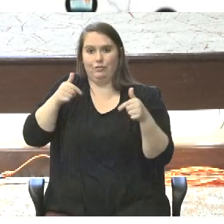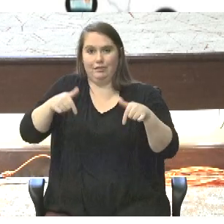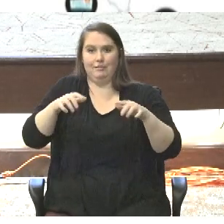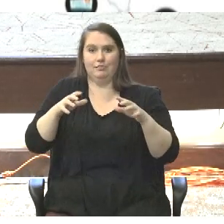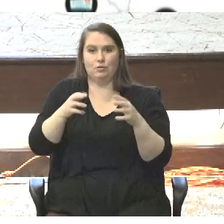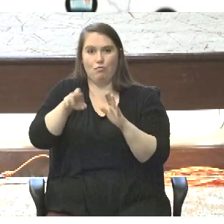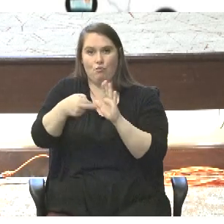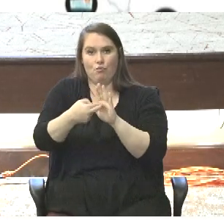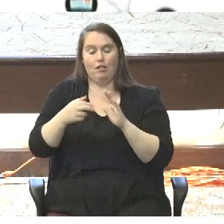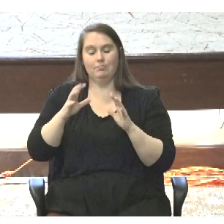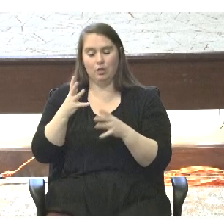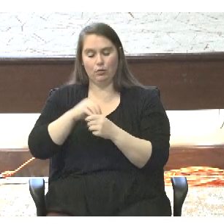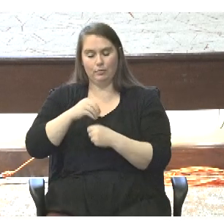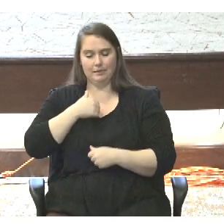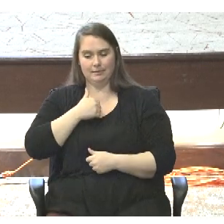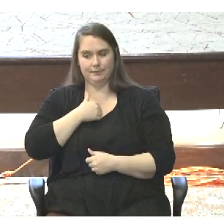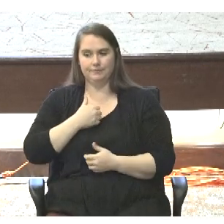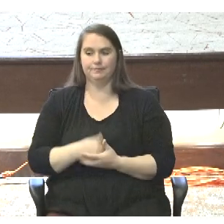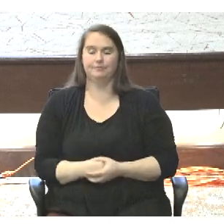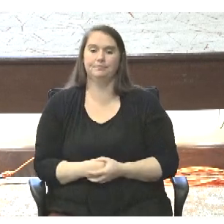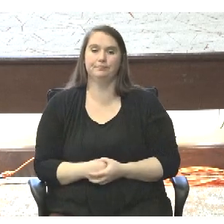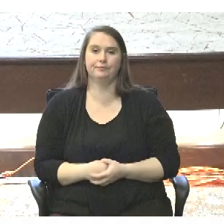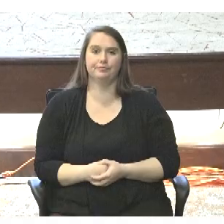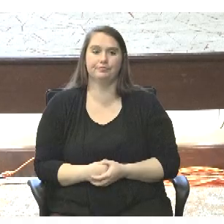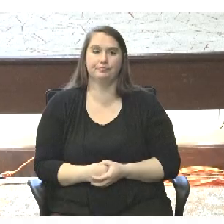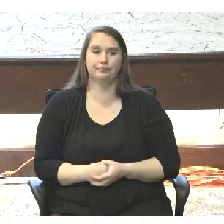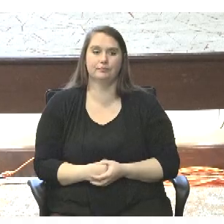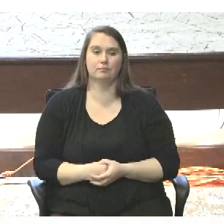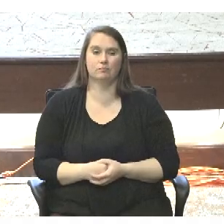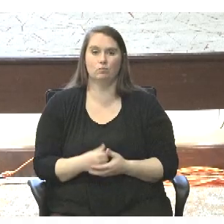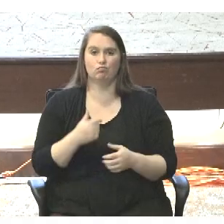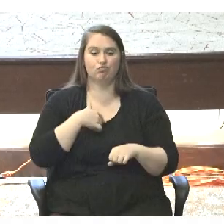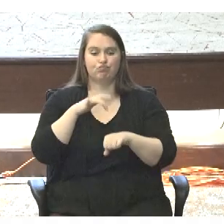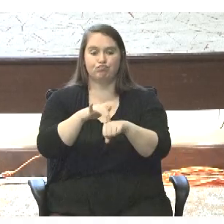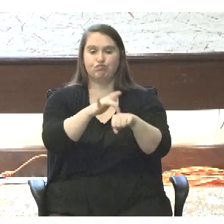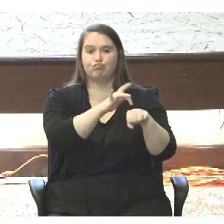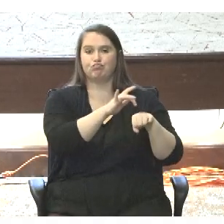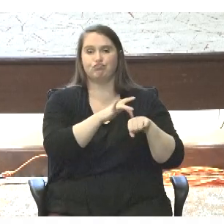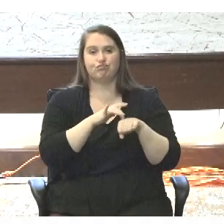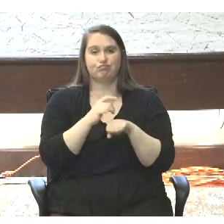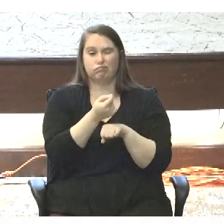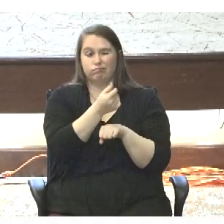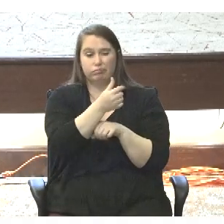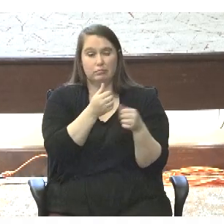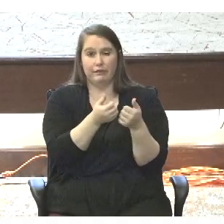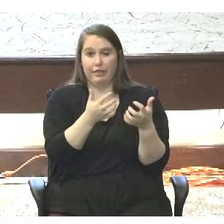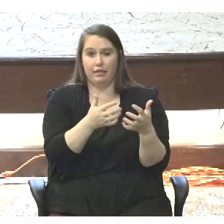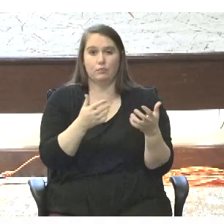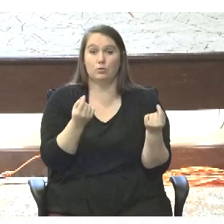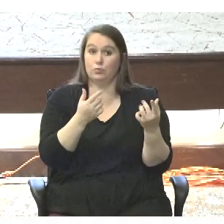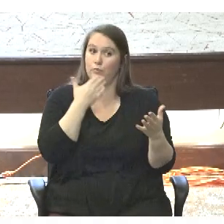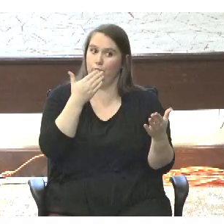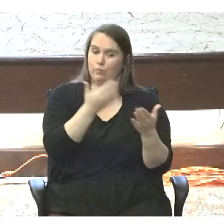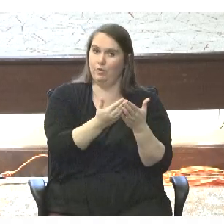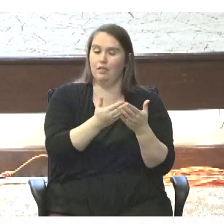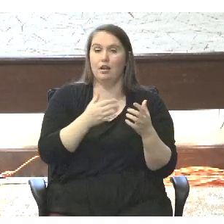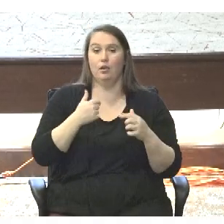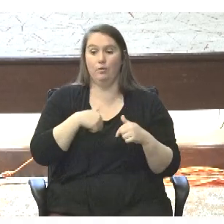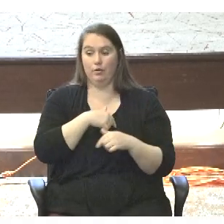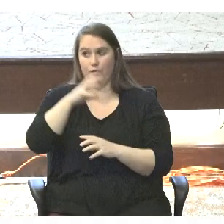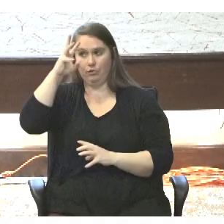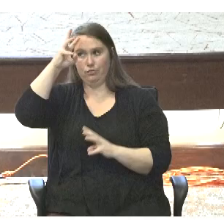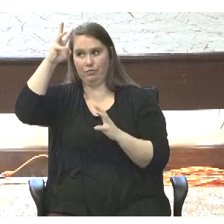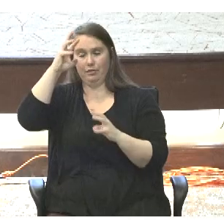DMOs, including myself. We do a little bit of everything, and I like to say we do it all well. We are a creative